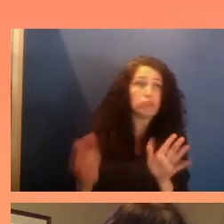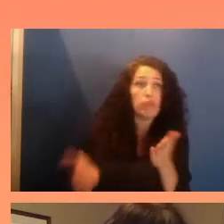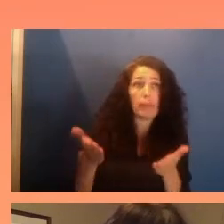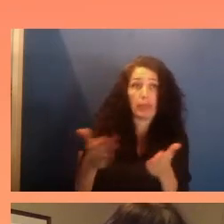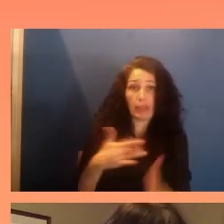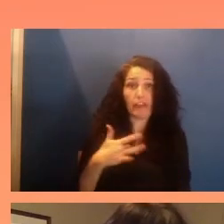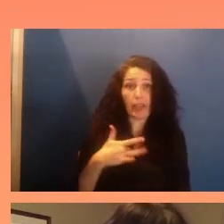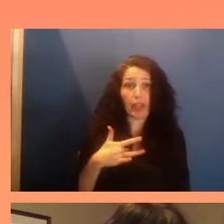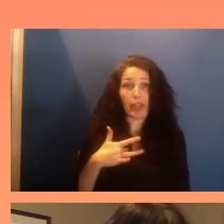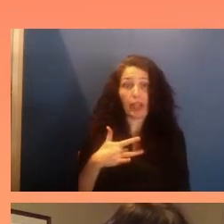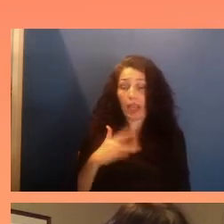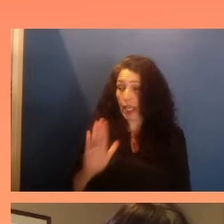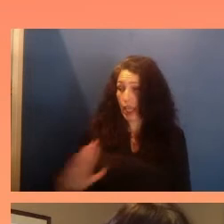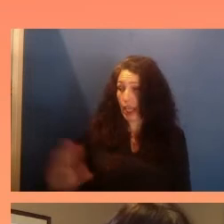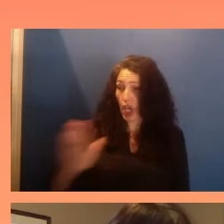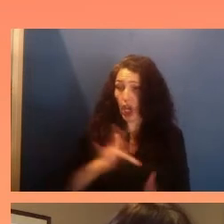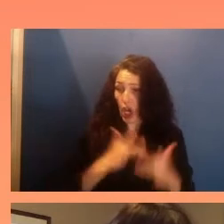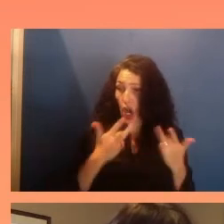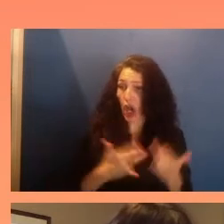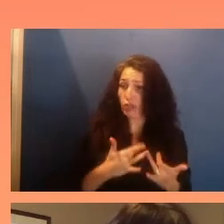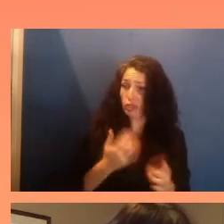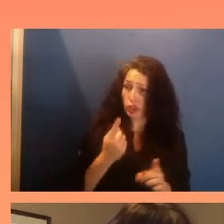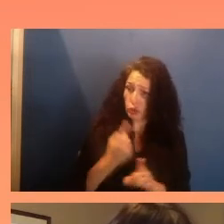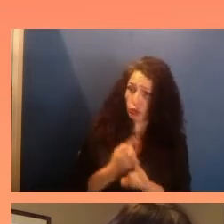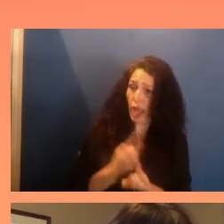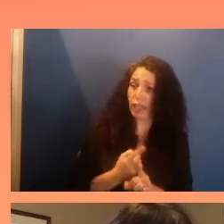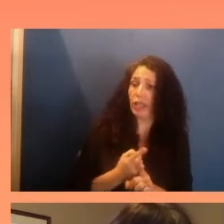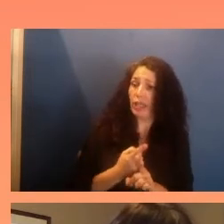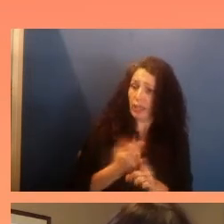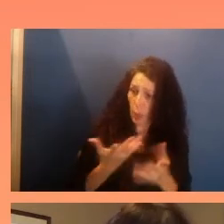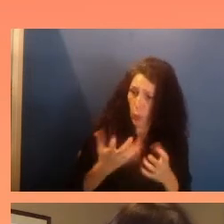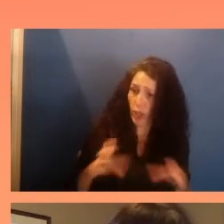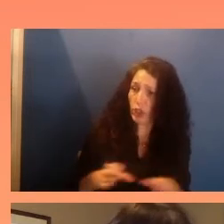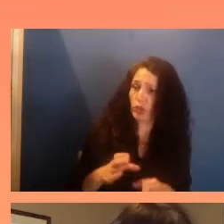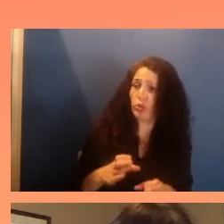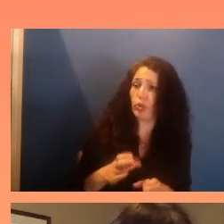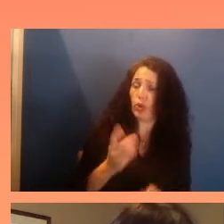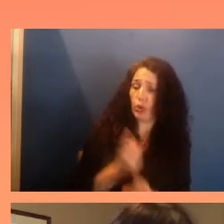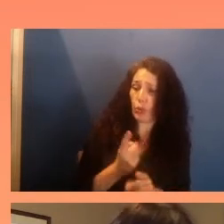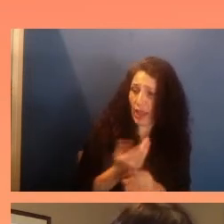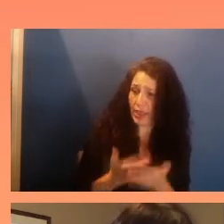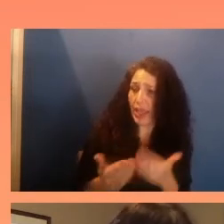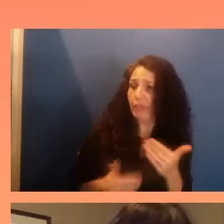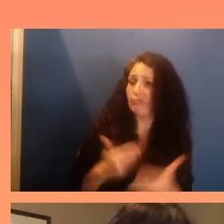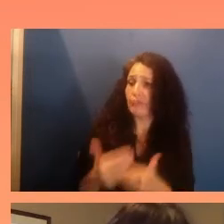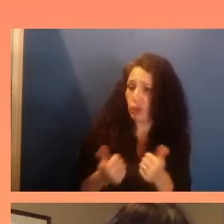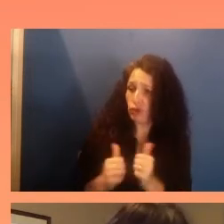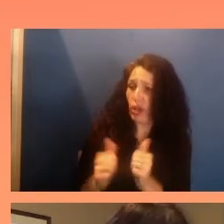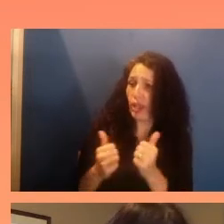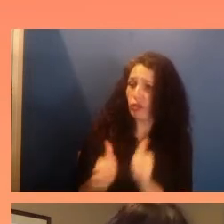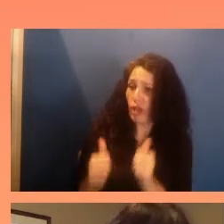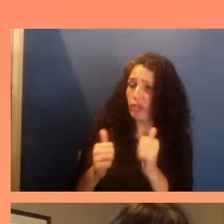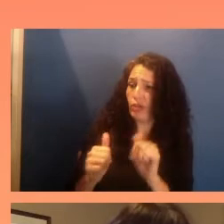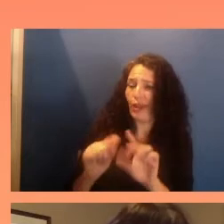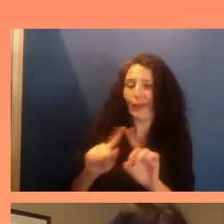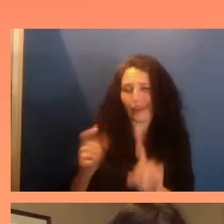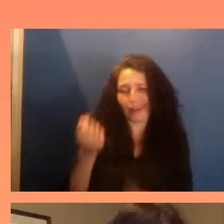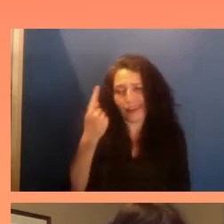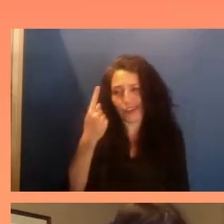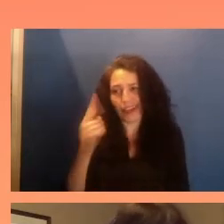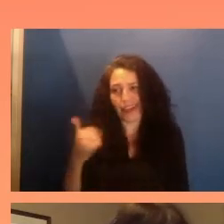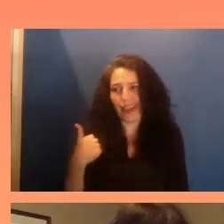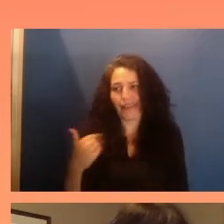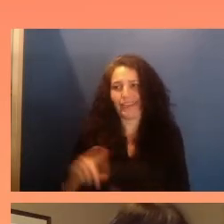right thing, but they ultimately have a different kind of responsibility. They have different stakeholders. They have